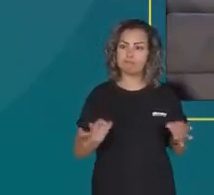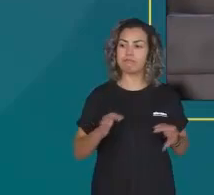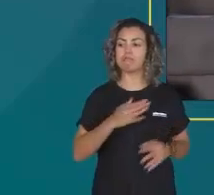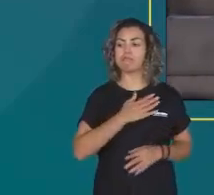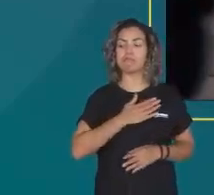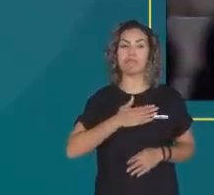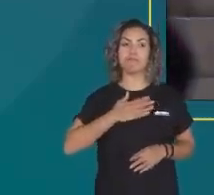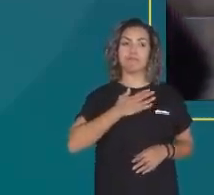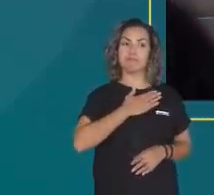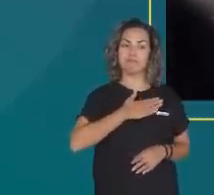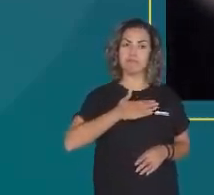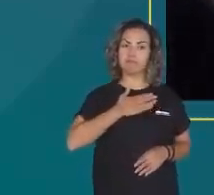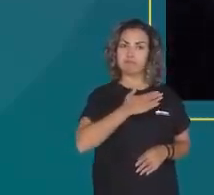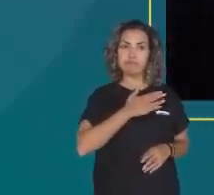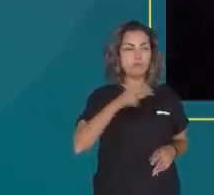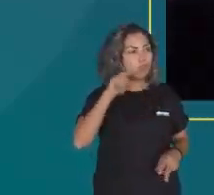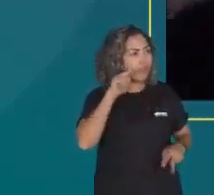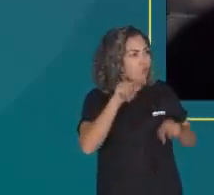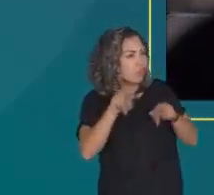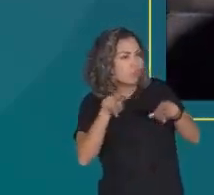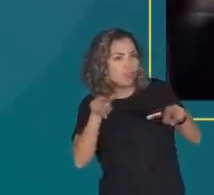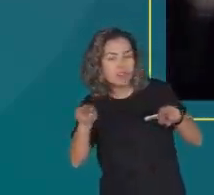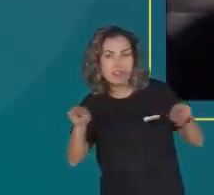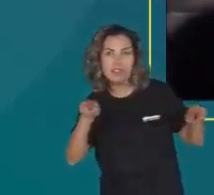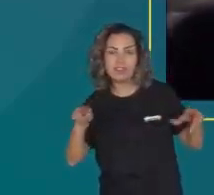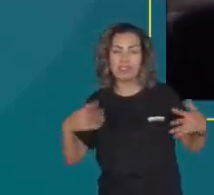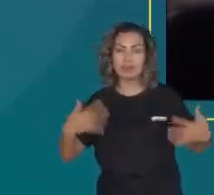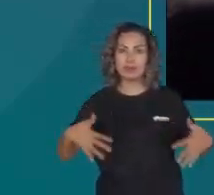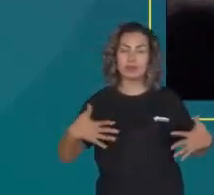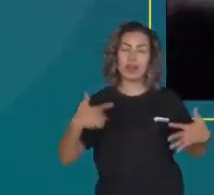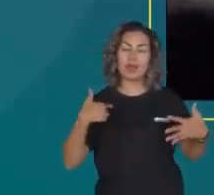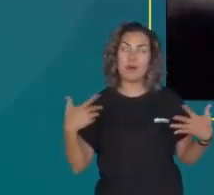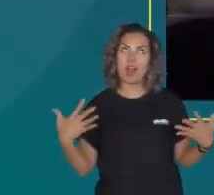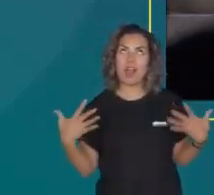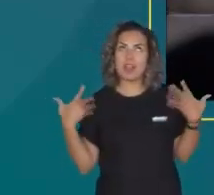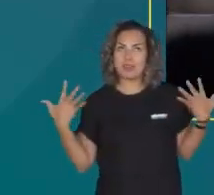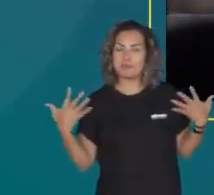Really pleasure seeing you all. I mean, it's really exciting to engage this discussion.